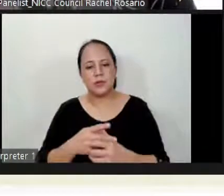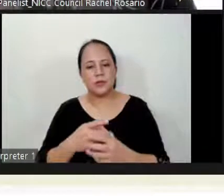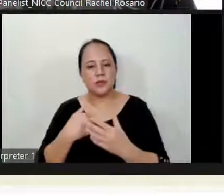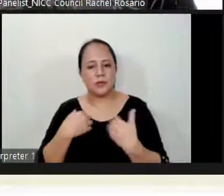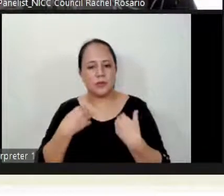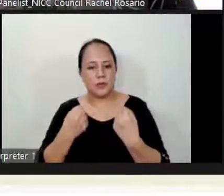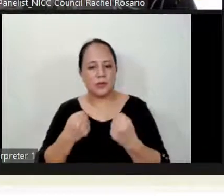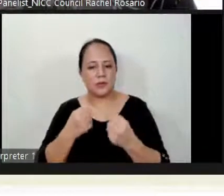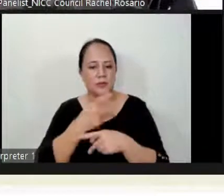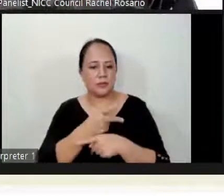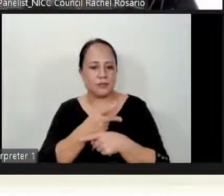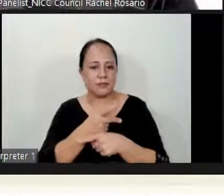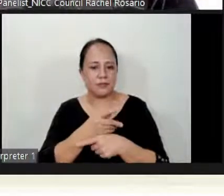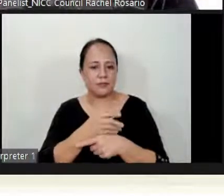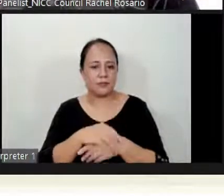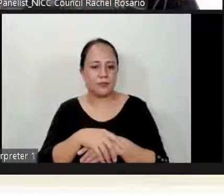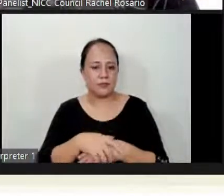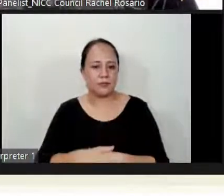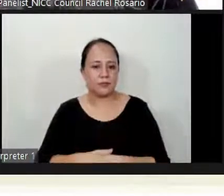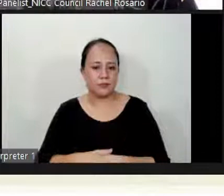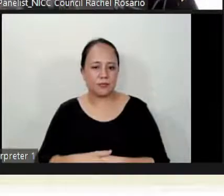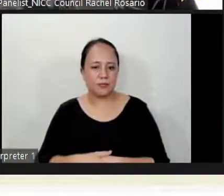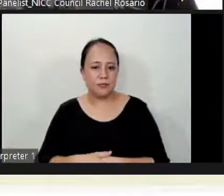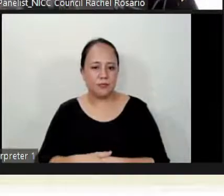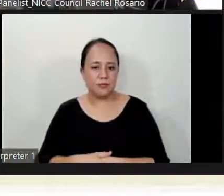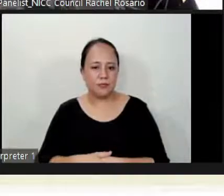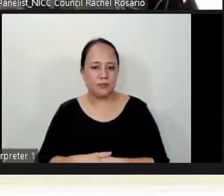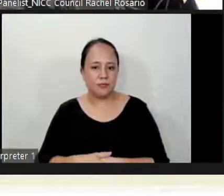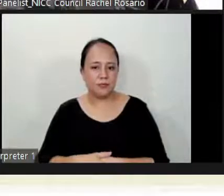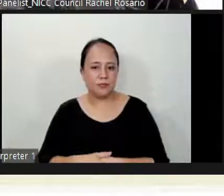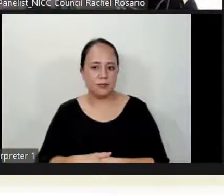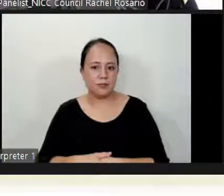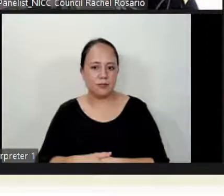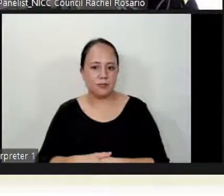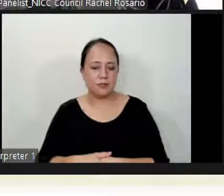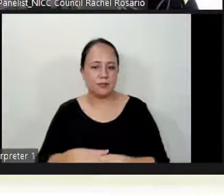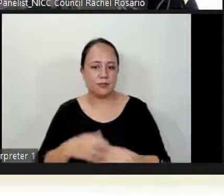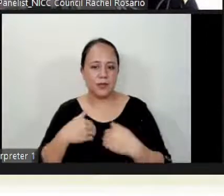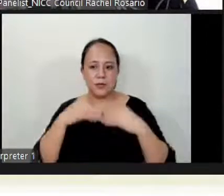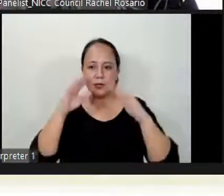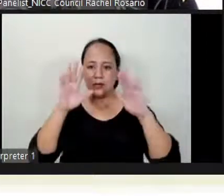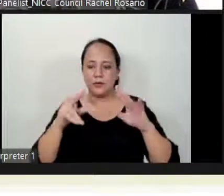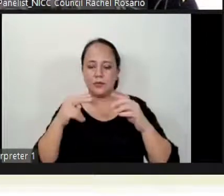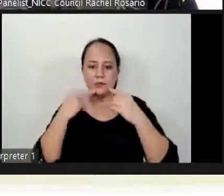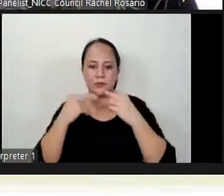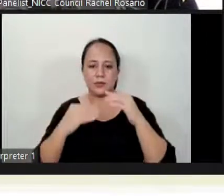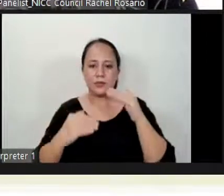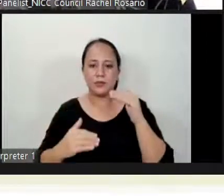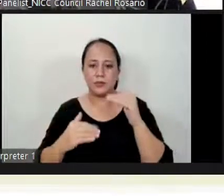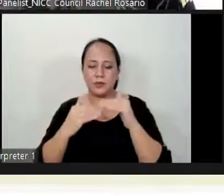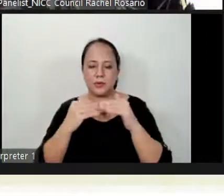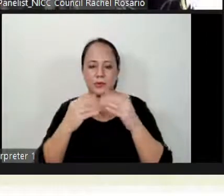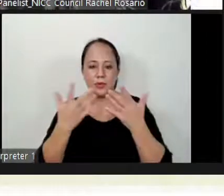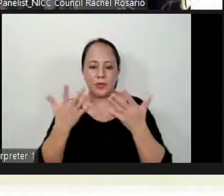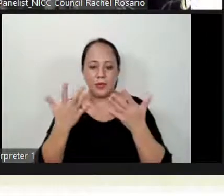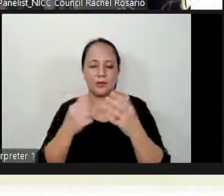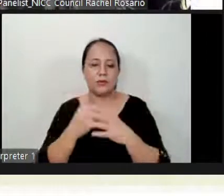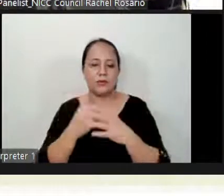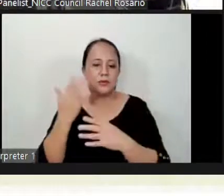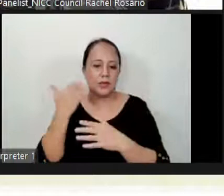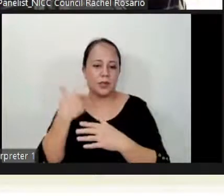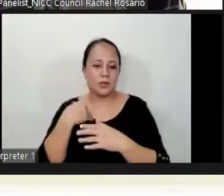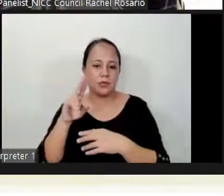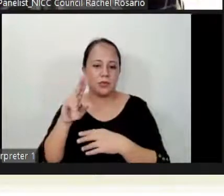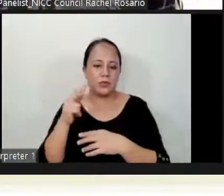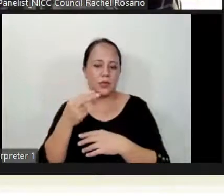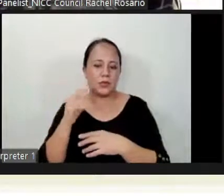healthcare, particularly in cancer. Okay, so we have the wonderful news that the caps have been lifted because of the